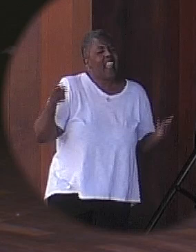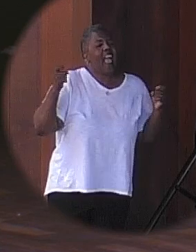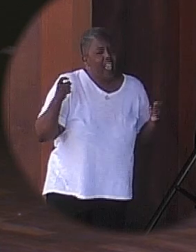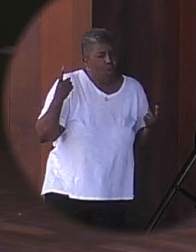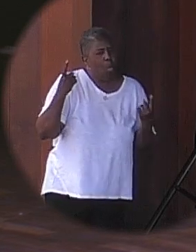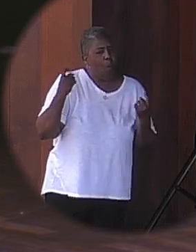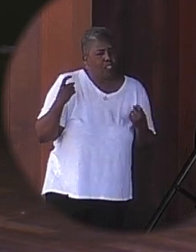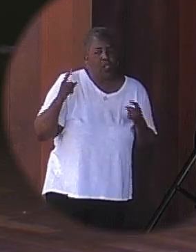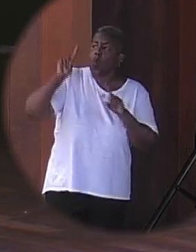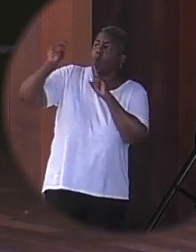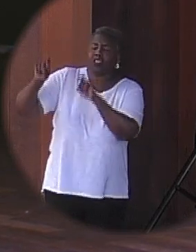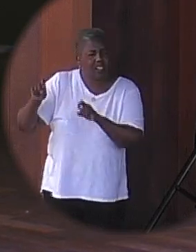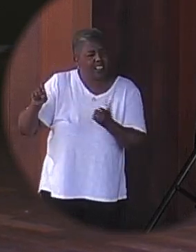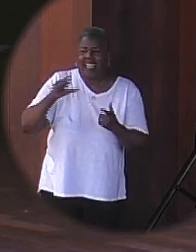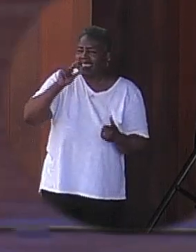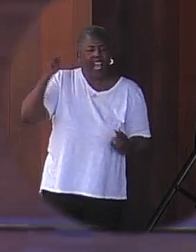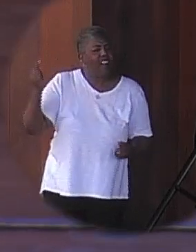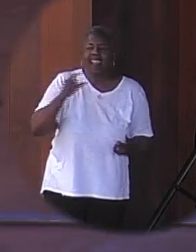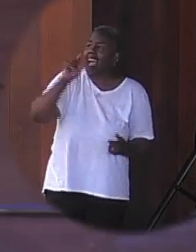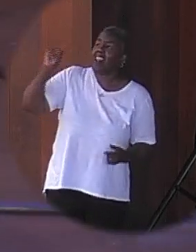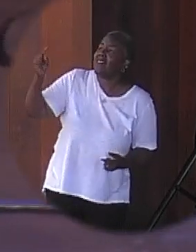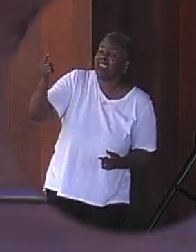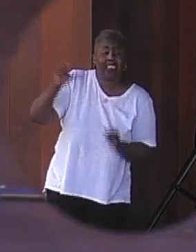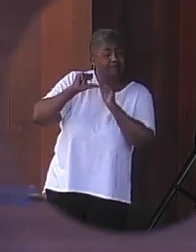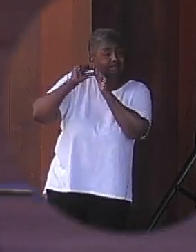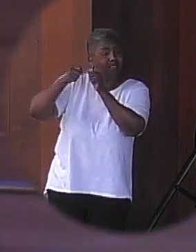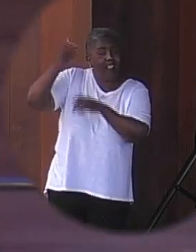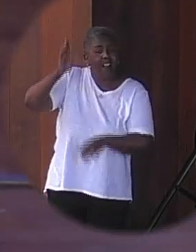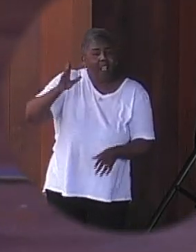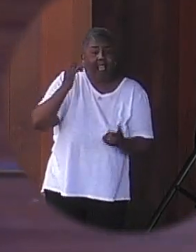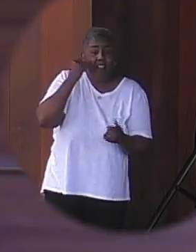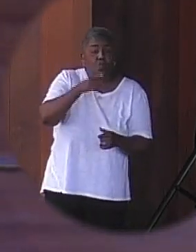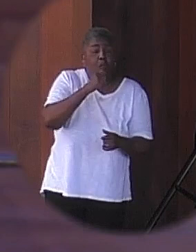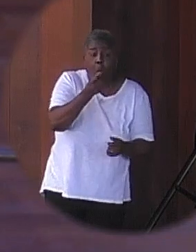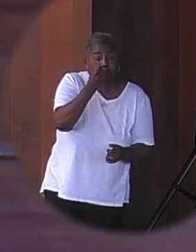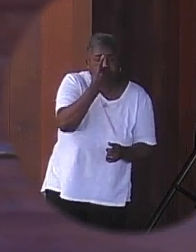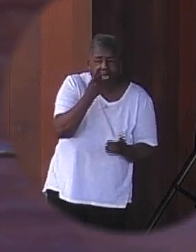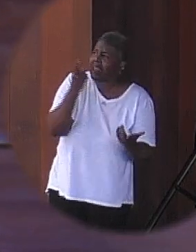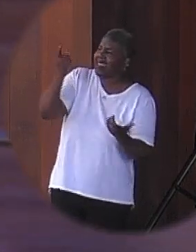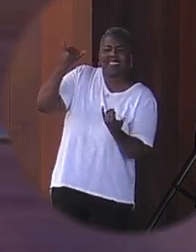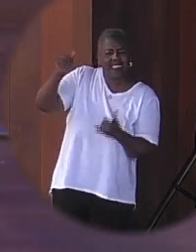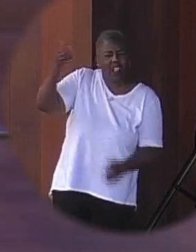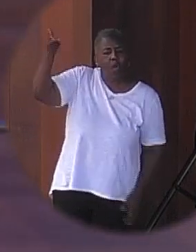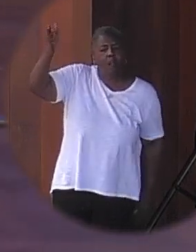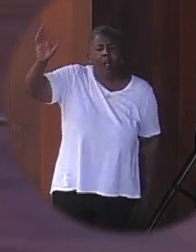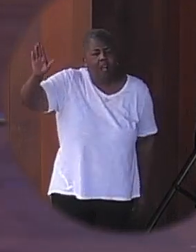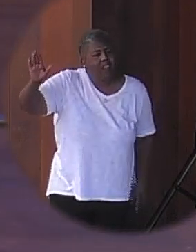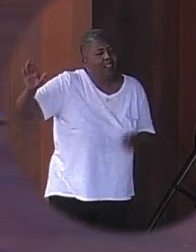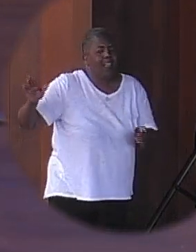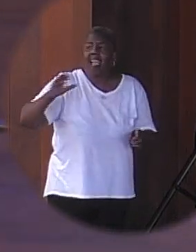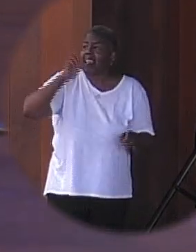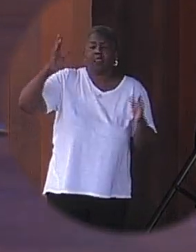questions. God does not stop being God because you don't understand him. And God does not give up